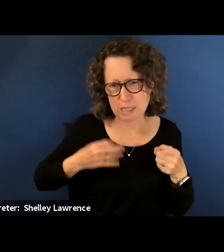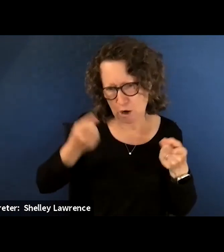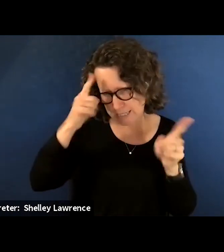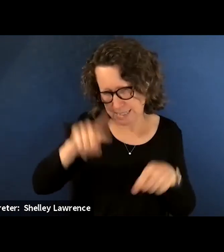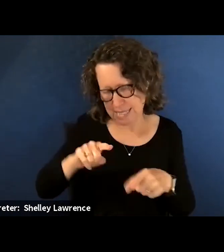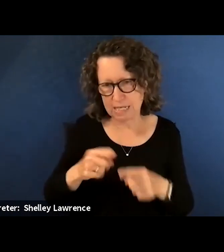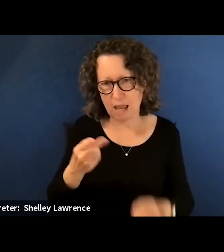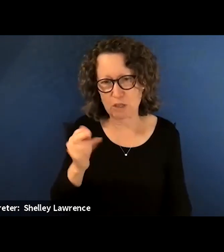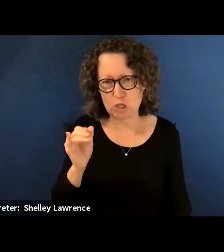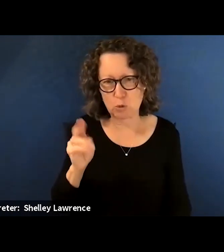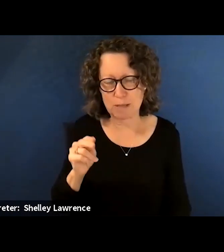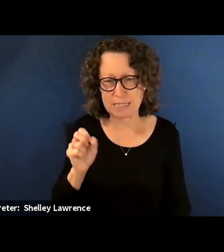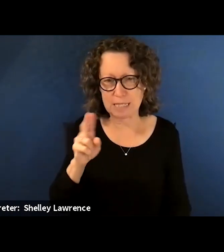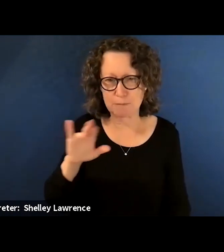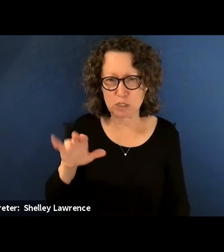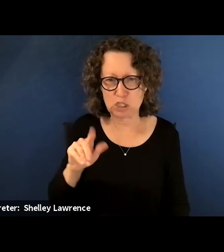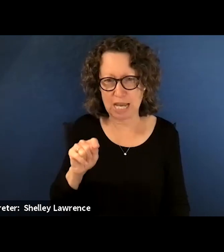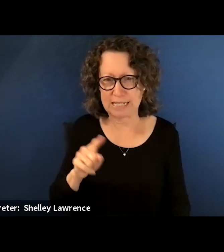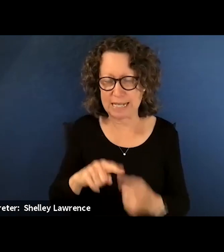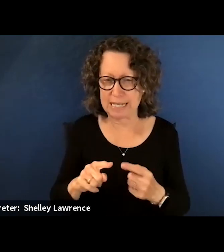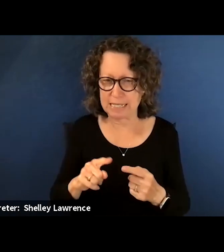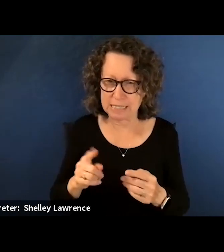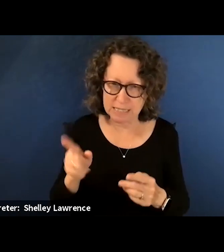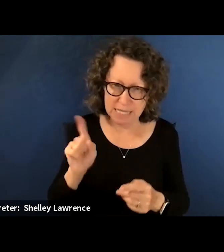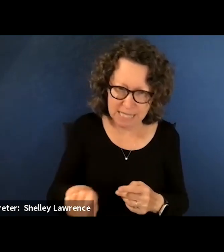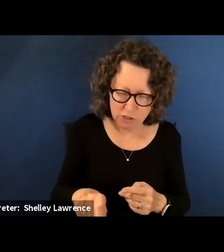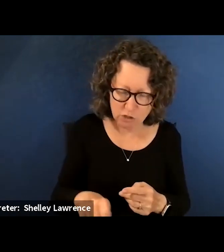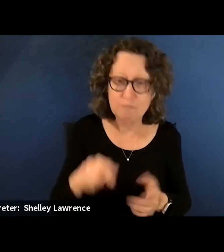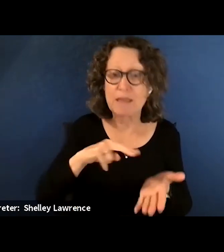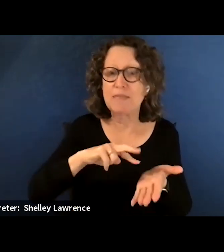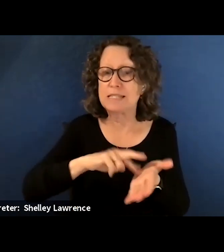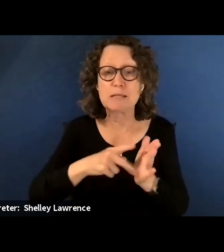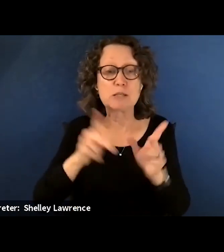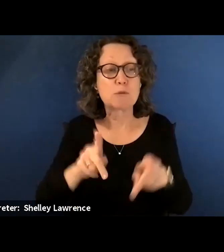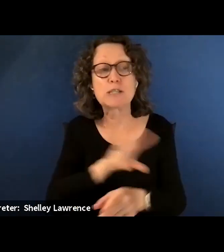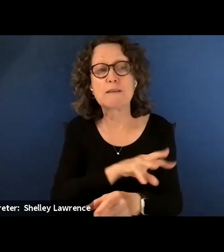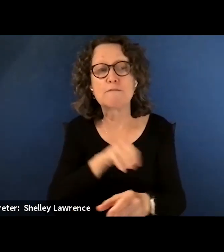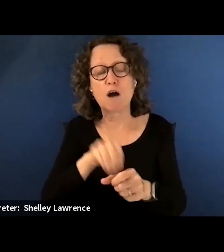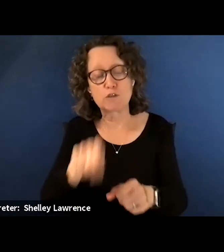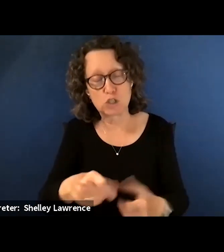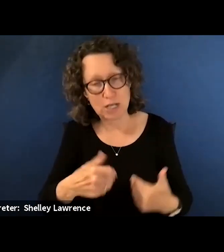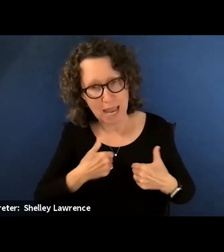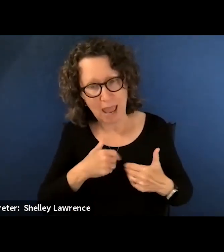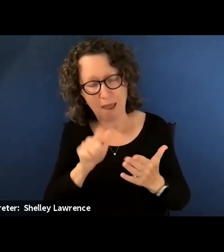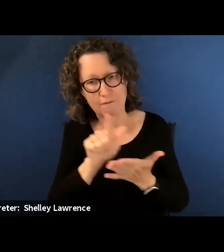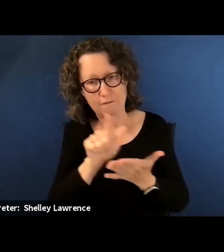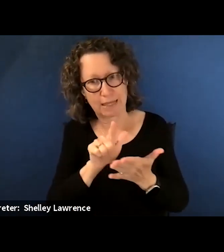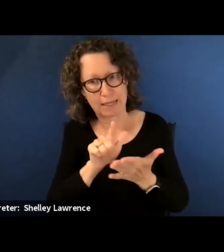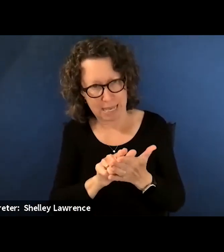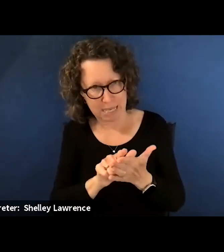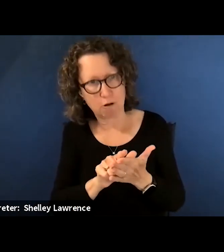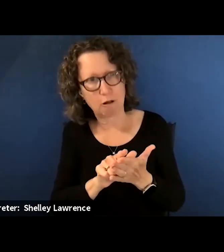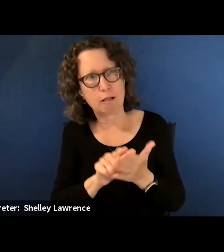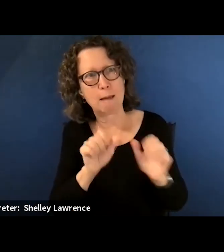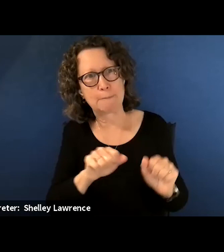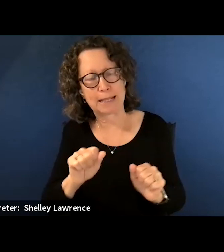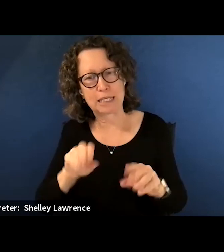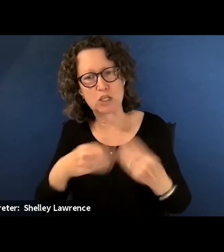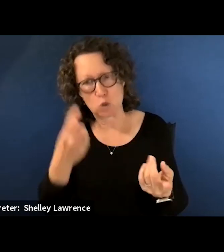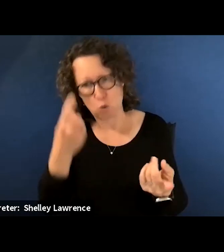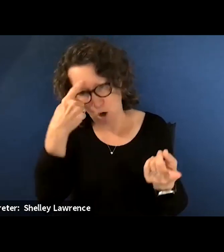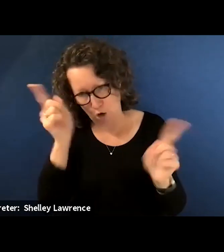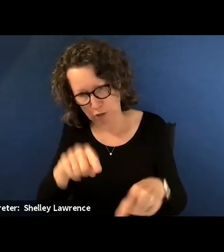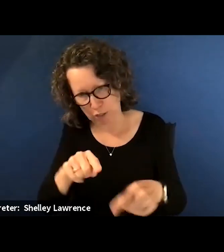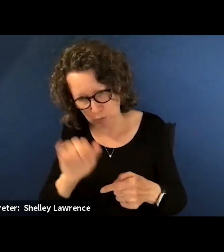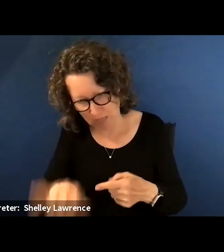the human subject is absolutely essential. This means the person involved should have legal capacity to give consent,